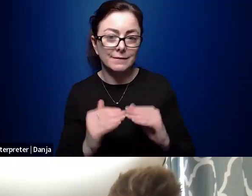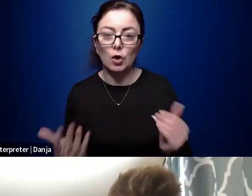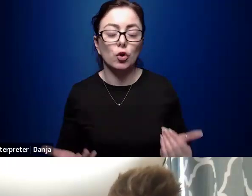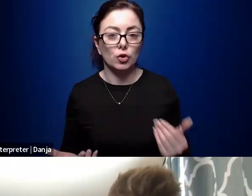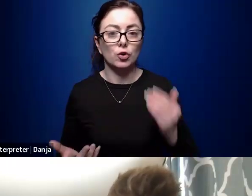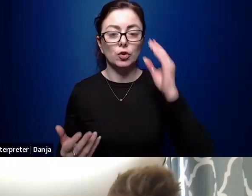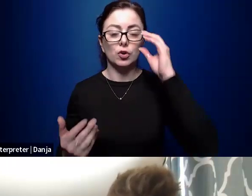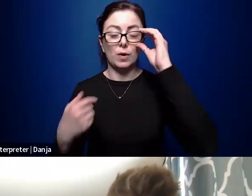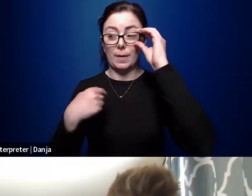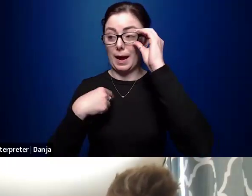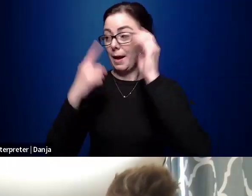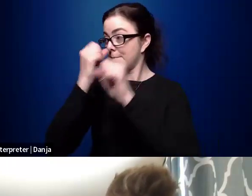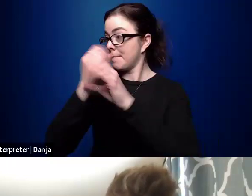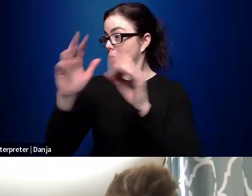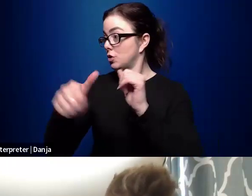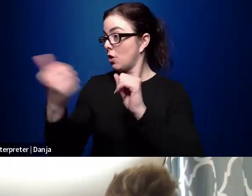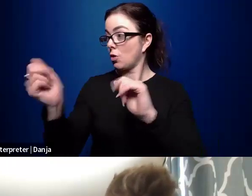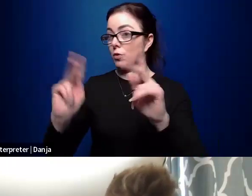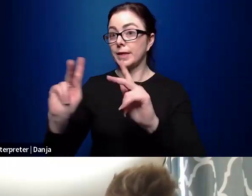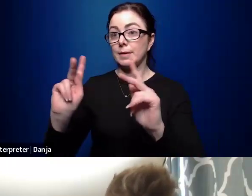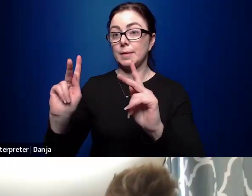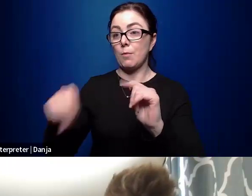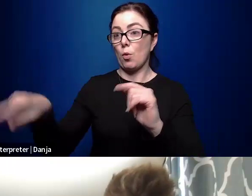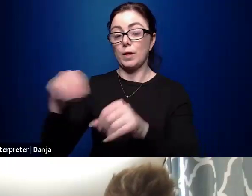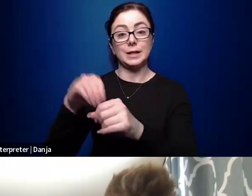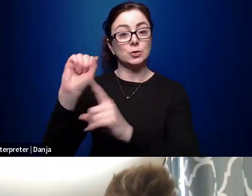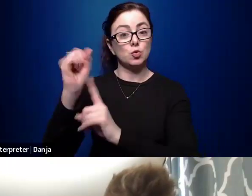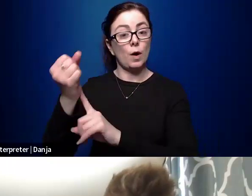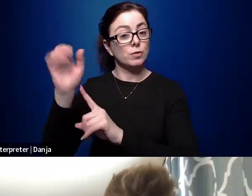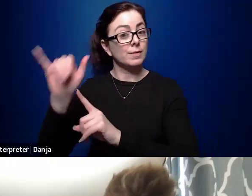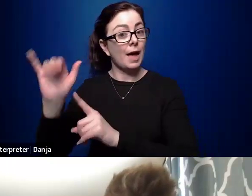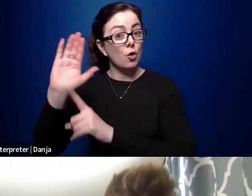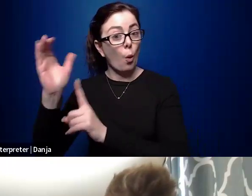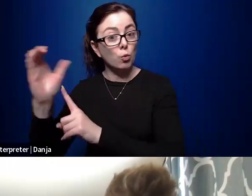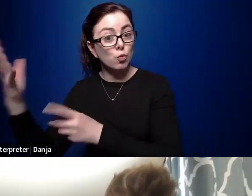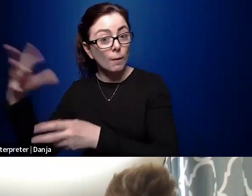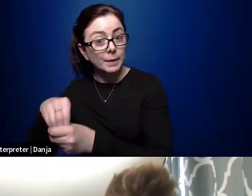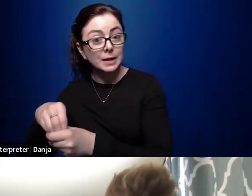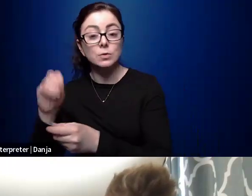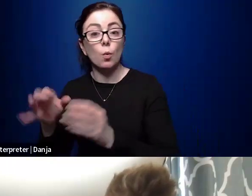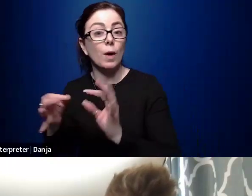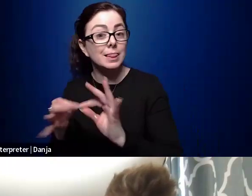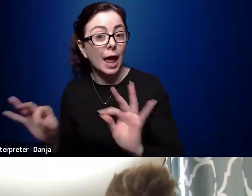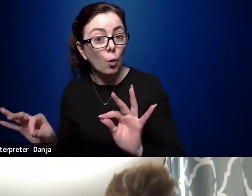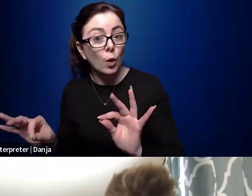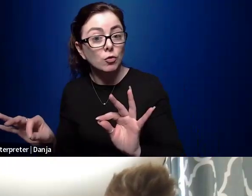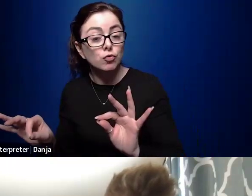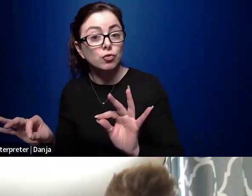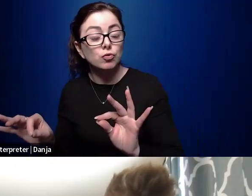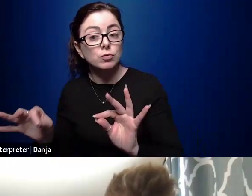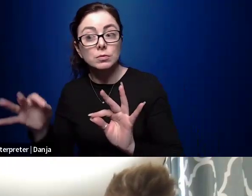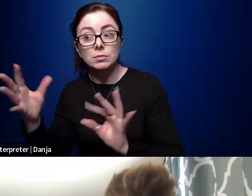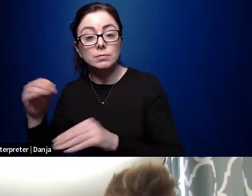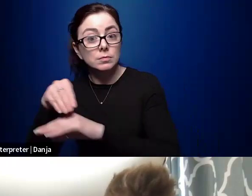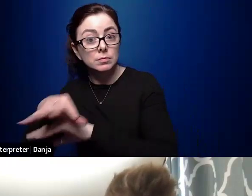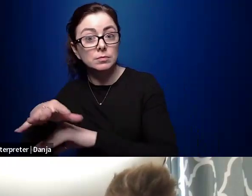people in a situation where there's a cultural piece or a language like deficit. Imagine that you